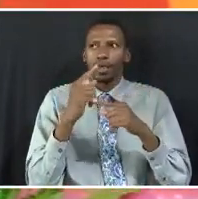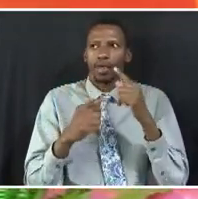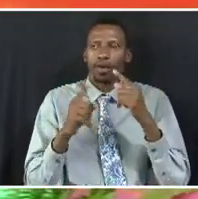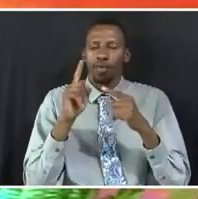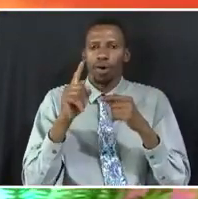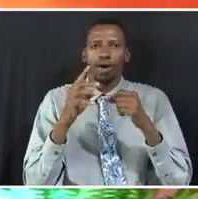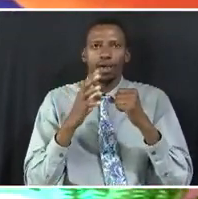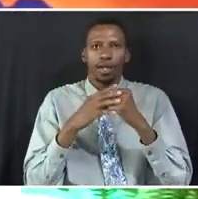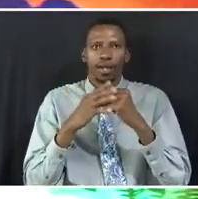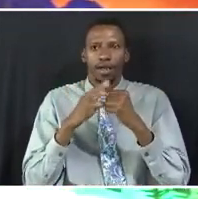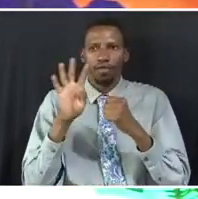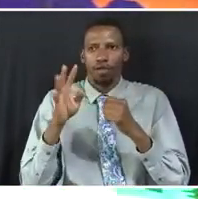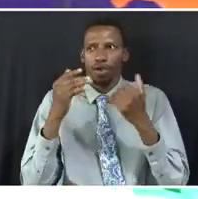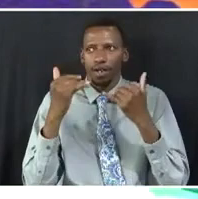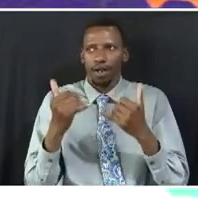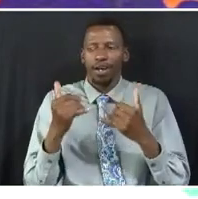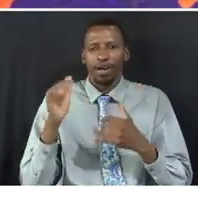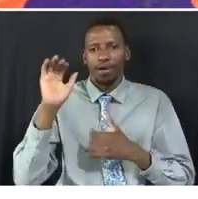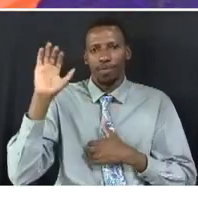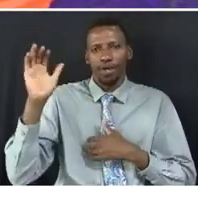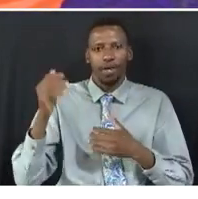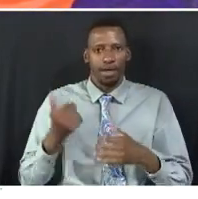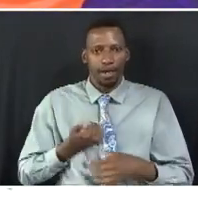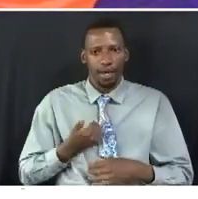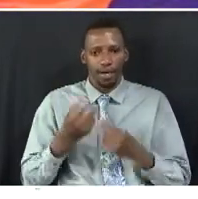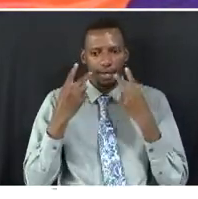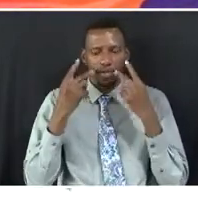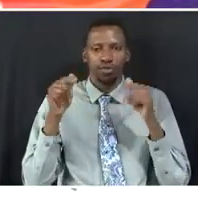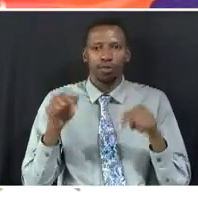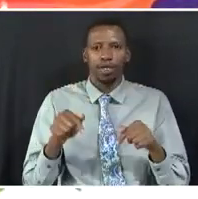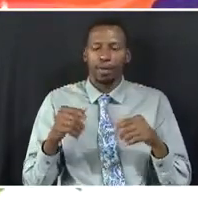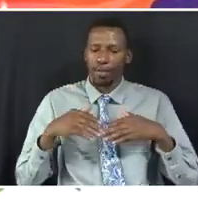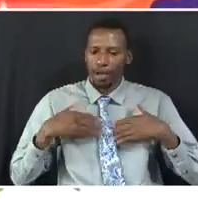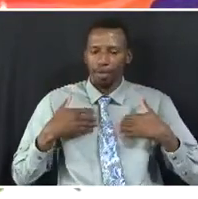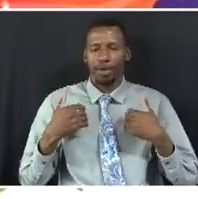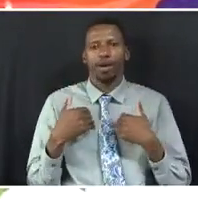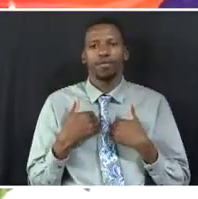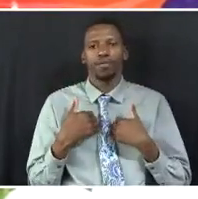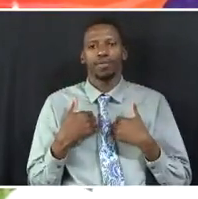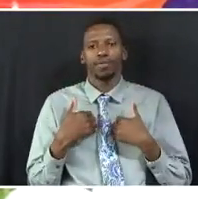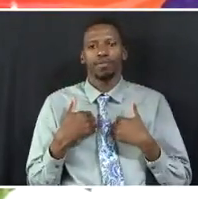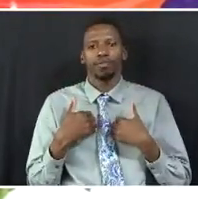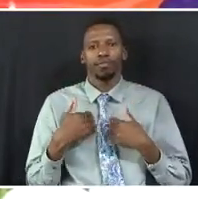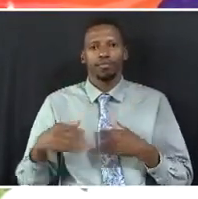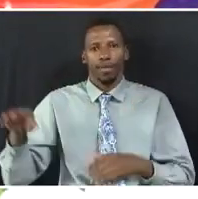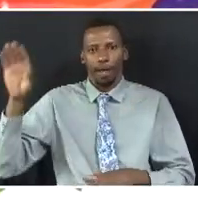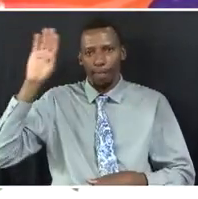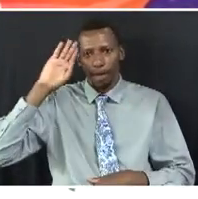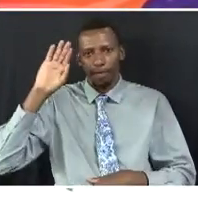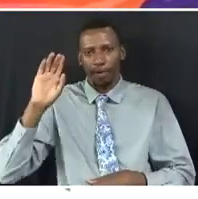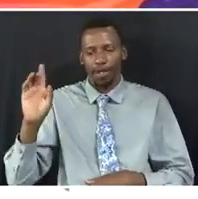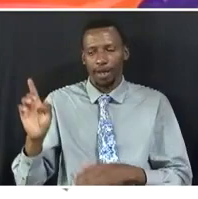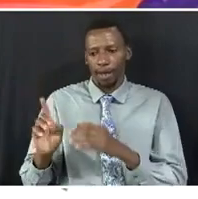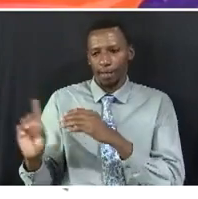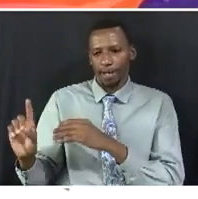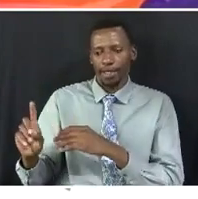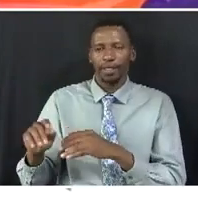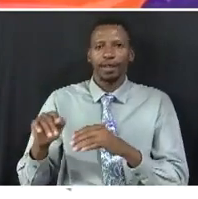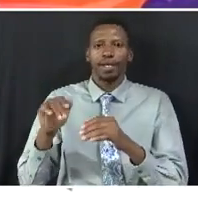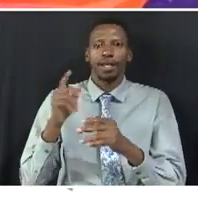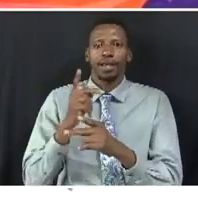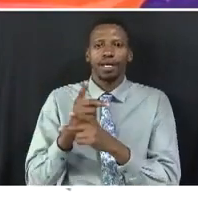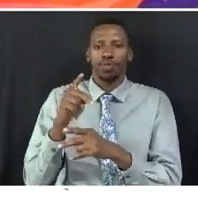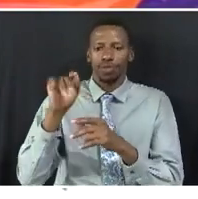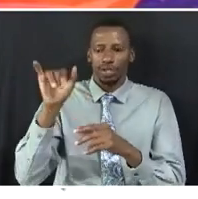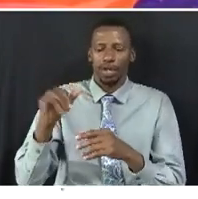she's now a big lady. I've seen her today, and I'm so much impressed. Amen? Pathfinder Ministry keeps you young, and that's why I want to say,